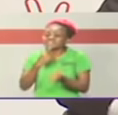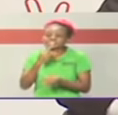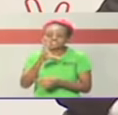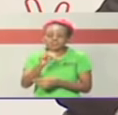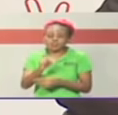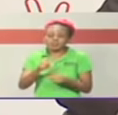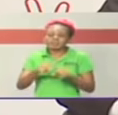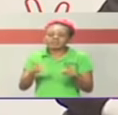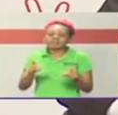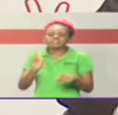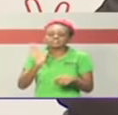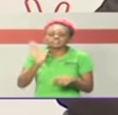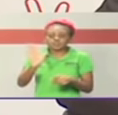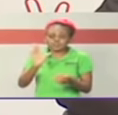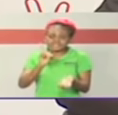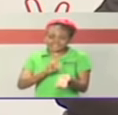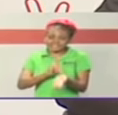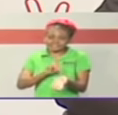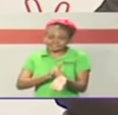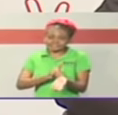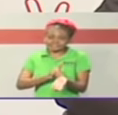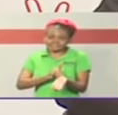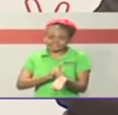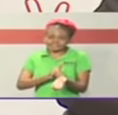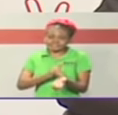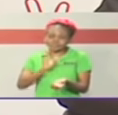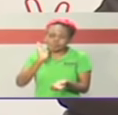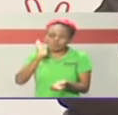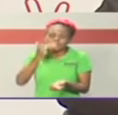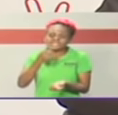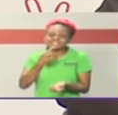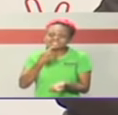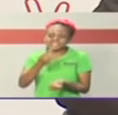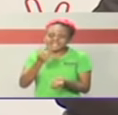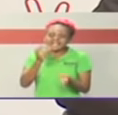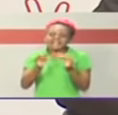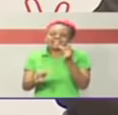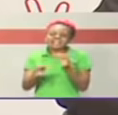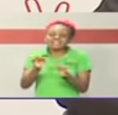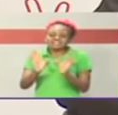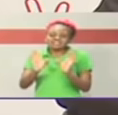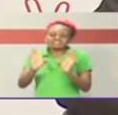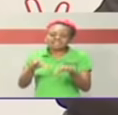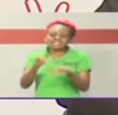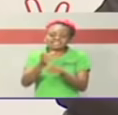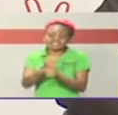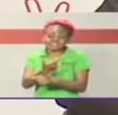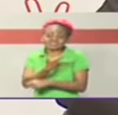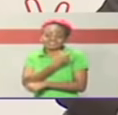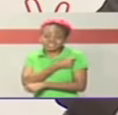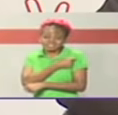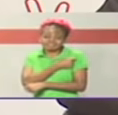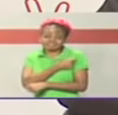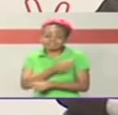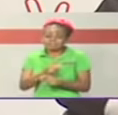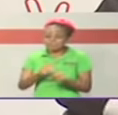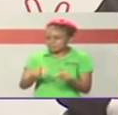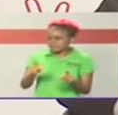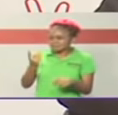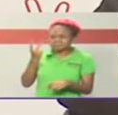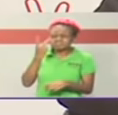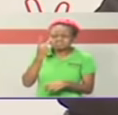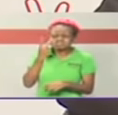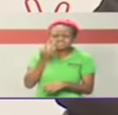your individual doctor and your individual case. What we have noted, however, and this is a worldwide phenomenon, if